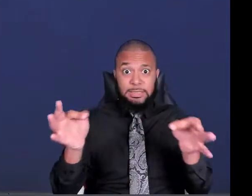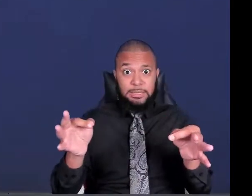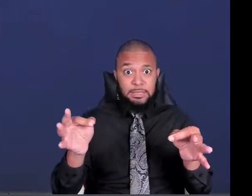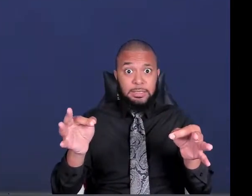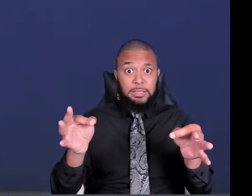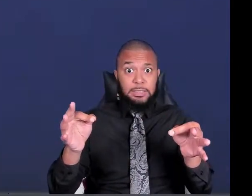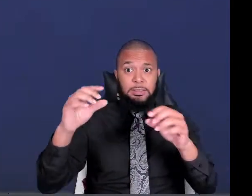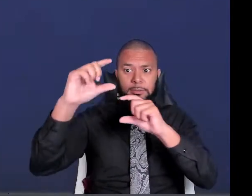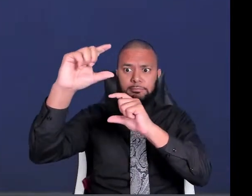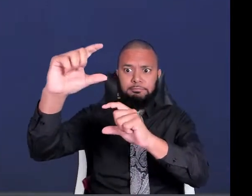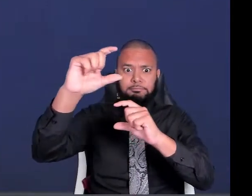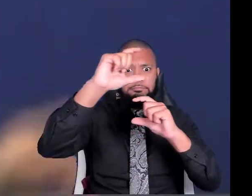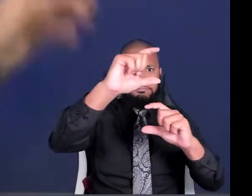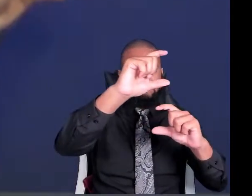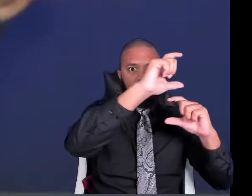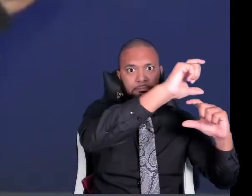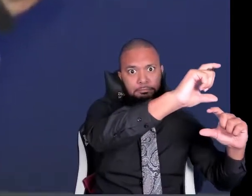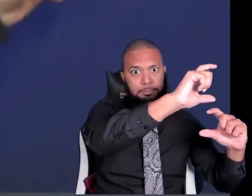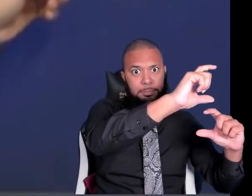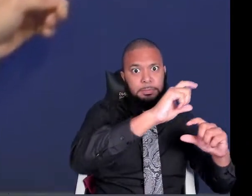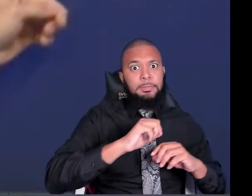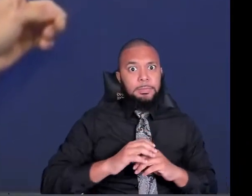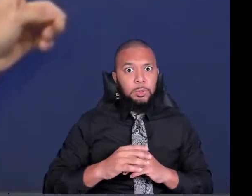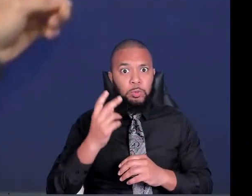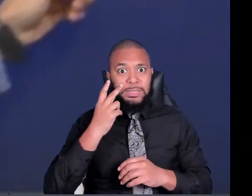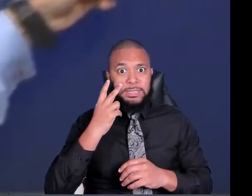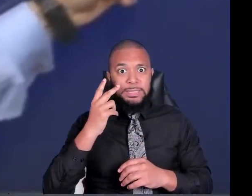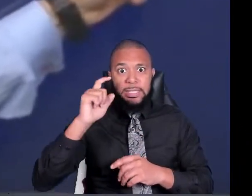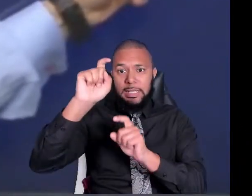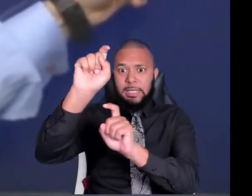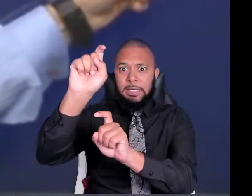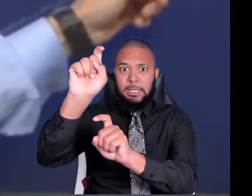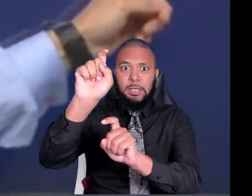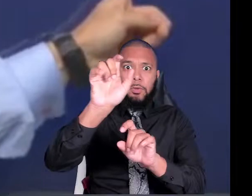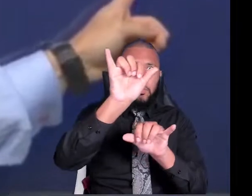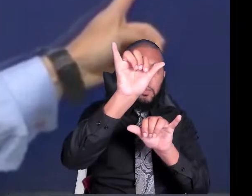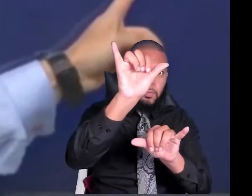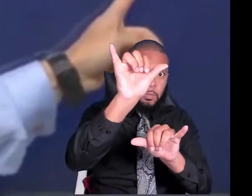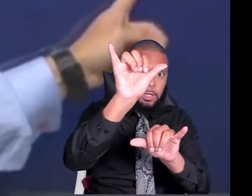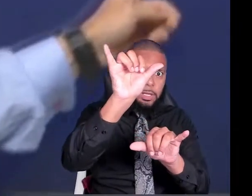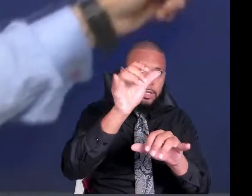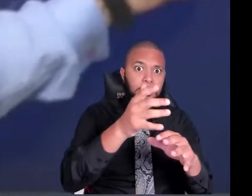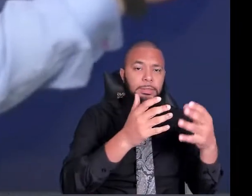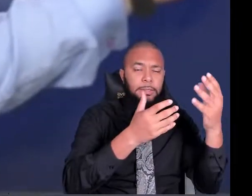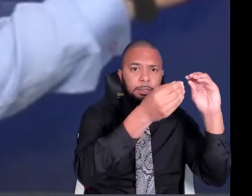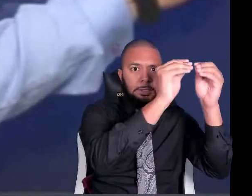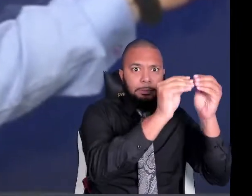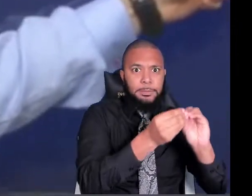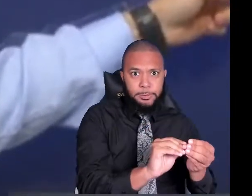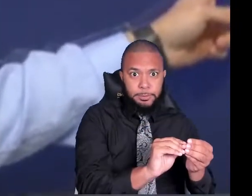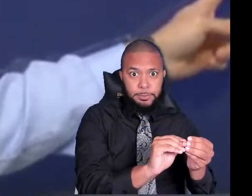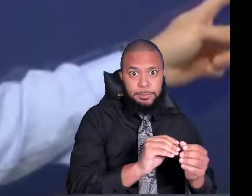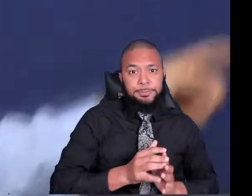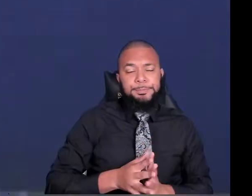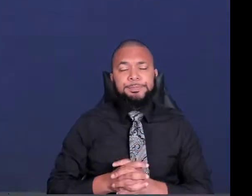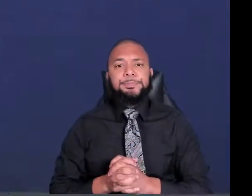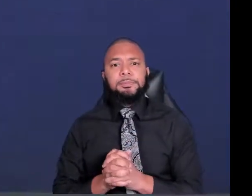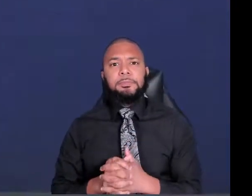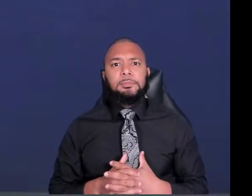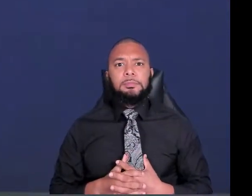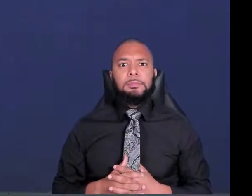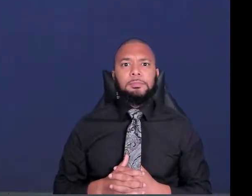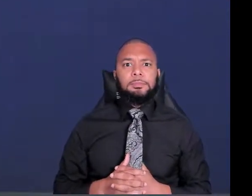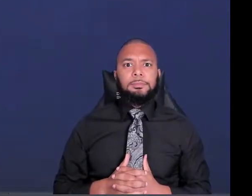one another, with the x's on top of x's, the y's on top of y's, and the constant terms on top